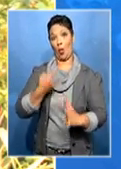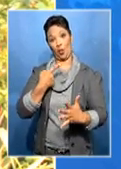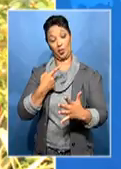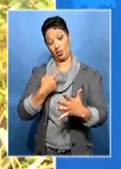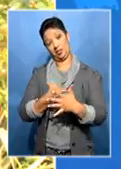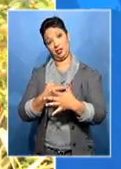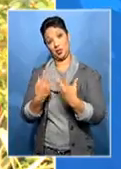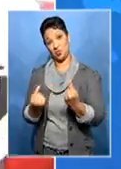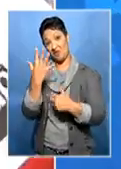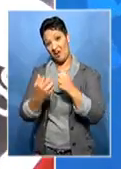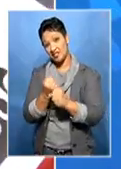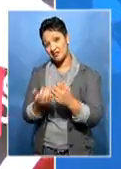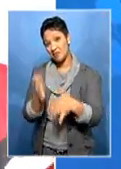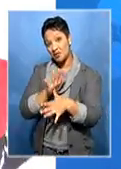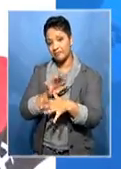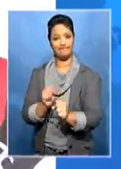is implementable within 5 years.